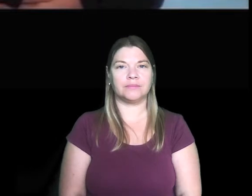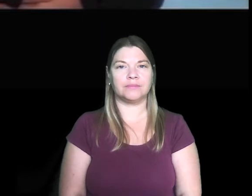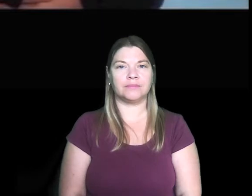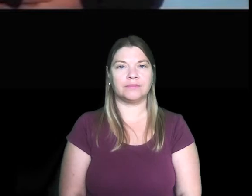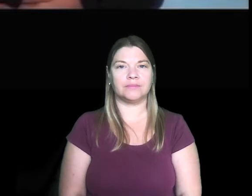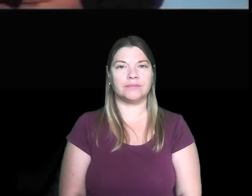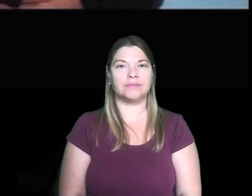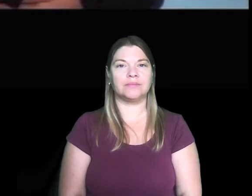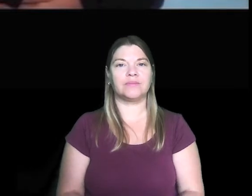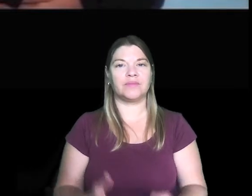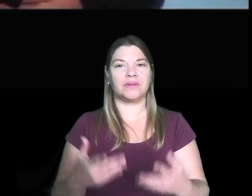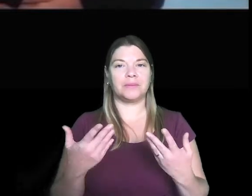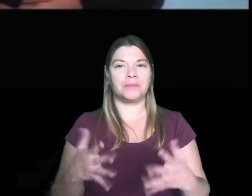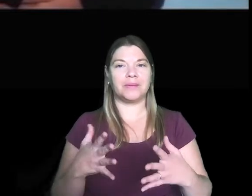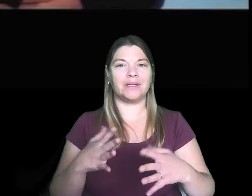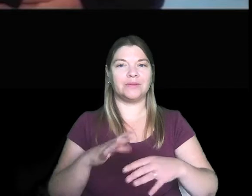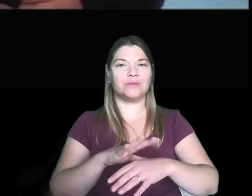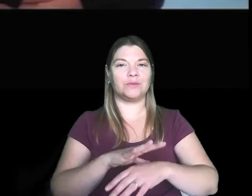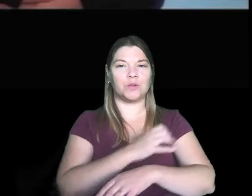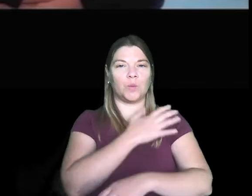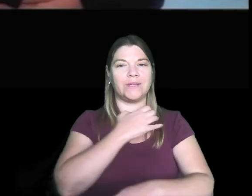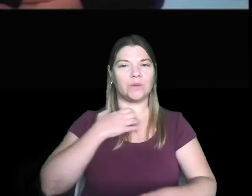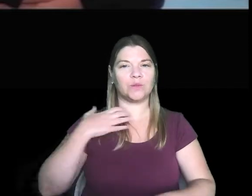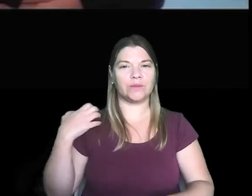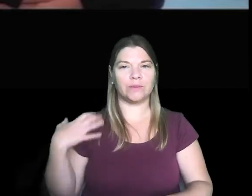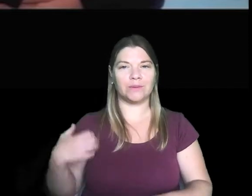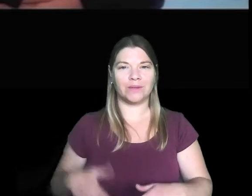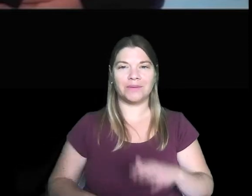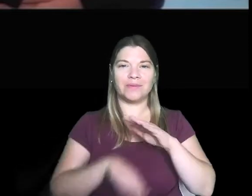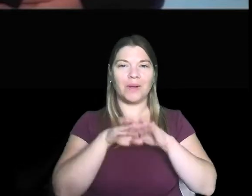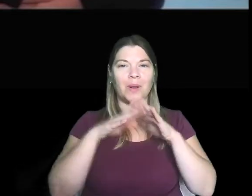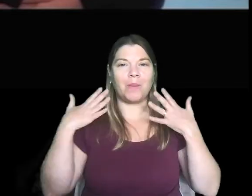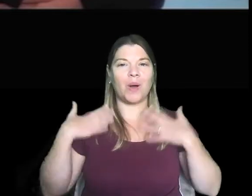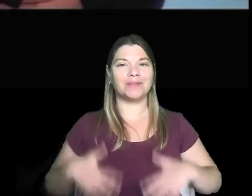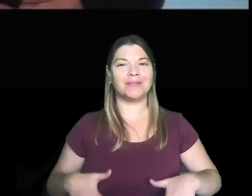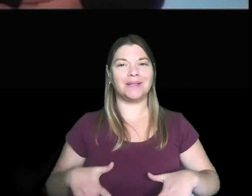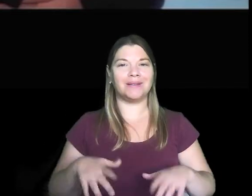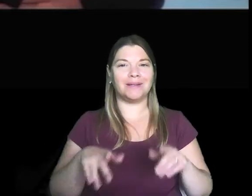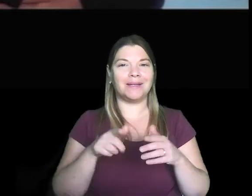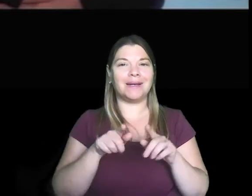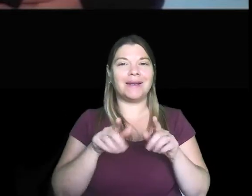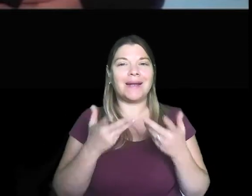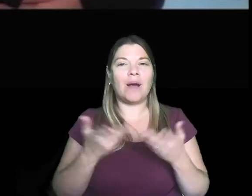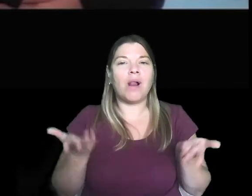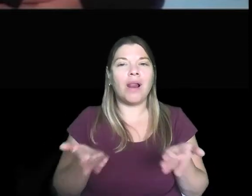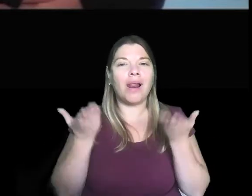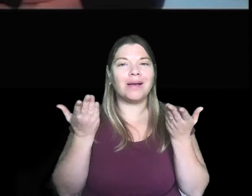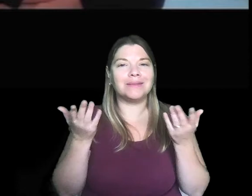Once we have squeezed across the whole body, we will take a playful pinching of the